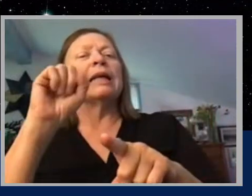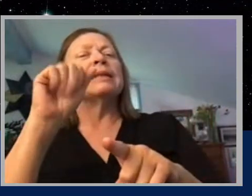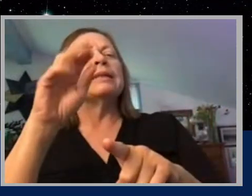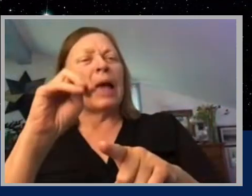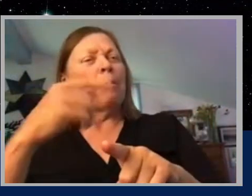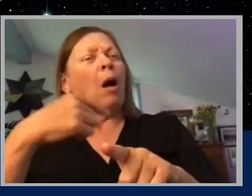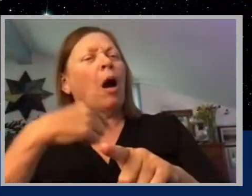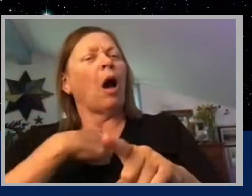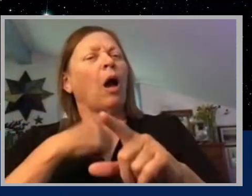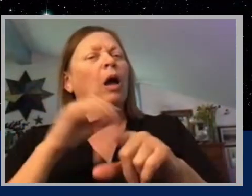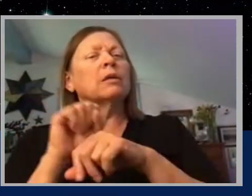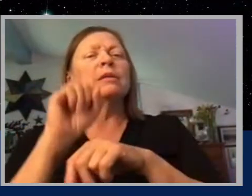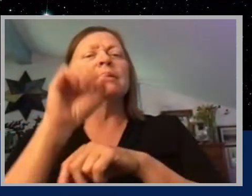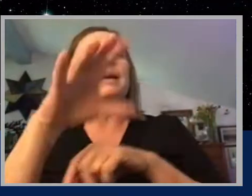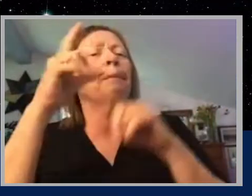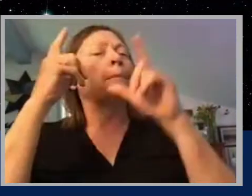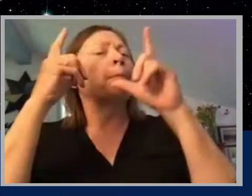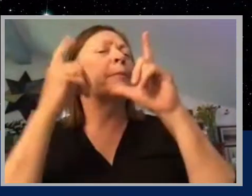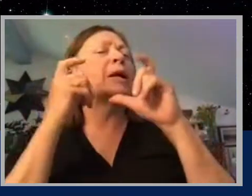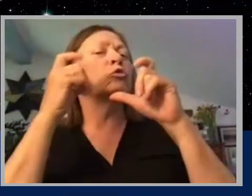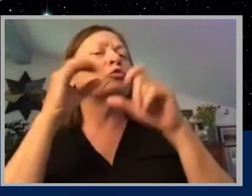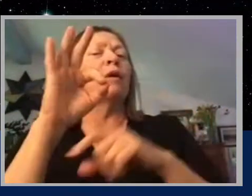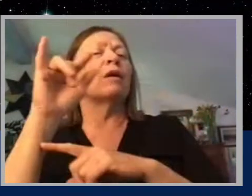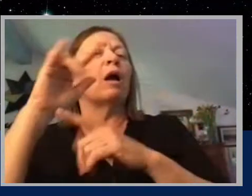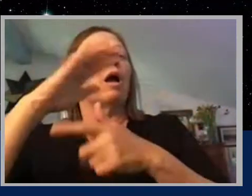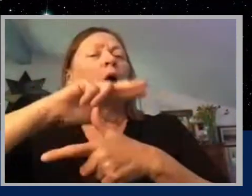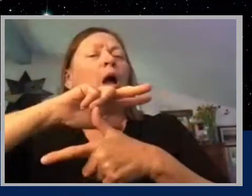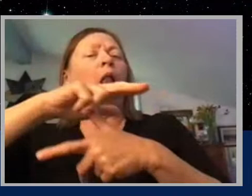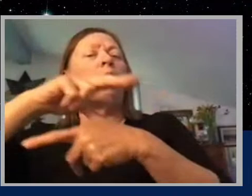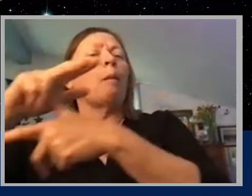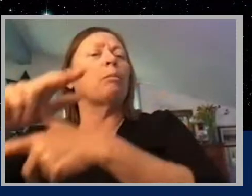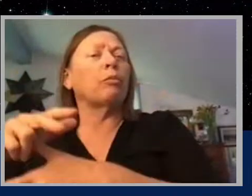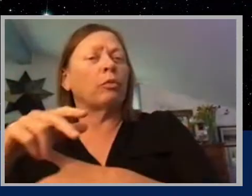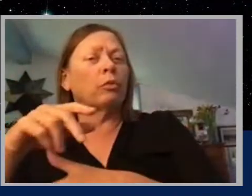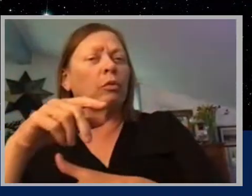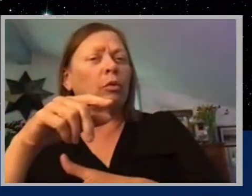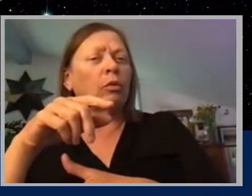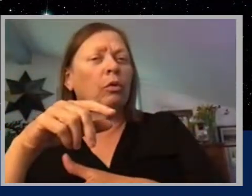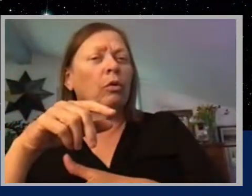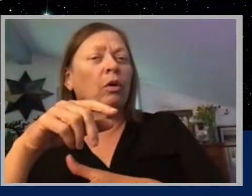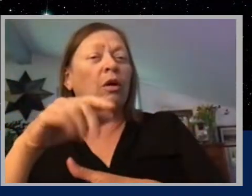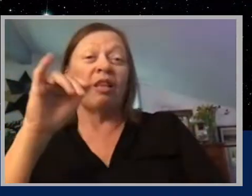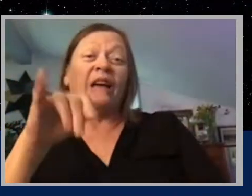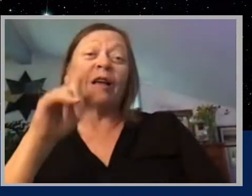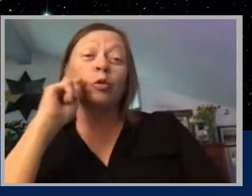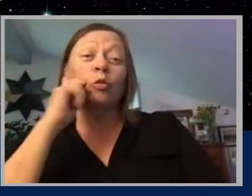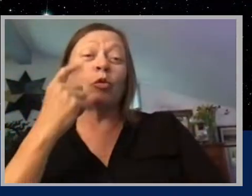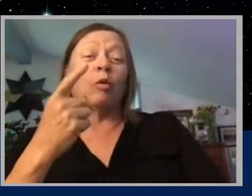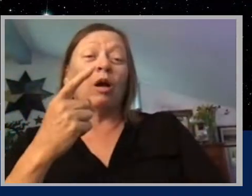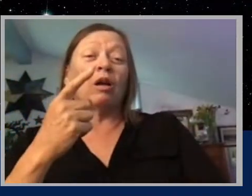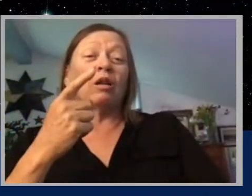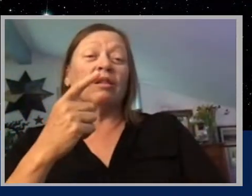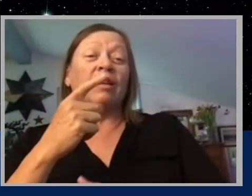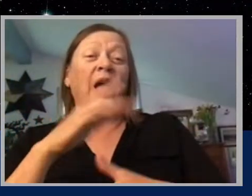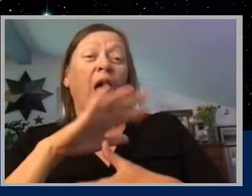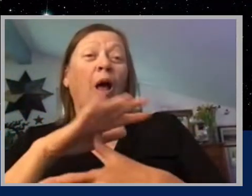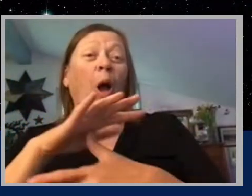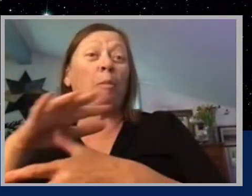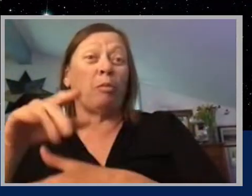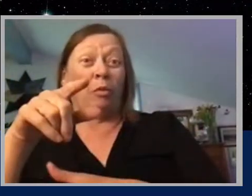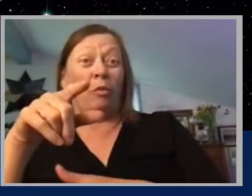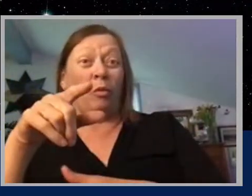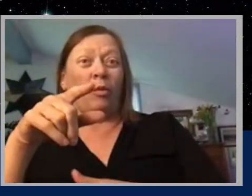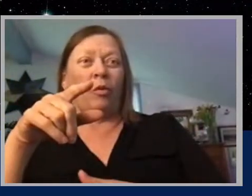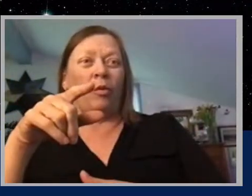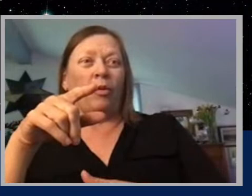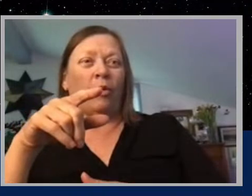over there with us kind of getting on board prior to a mission. That's a cool shot to show the helicopters that we're simulating during that training.